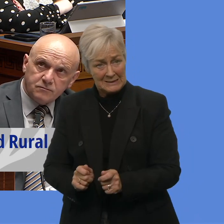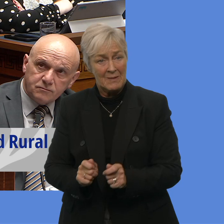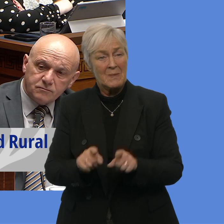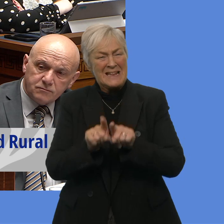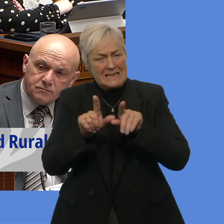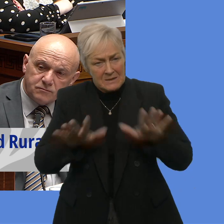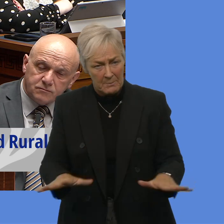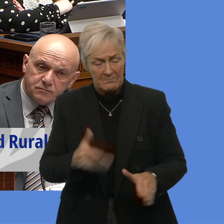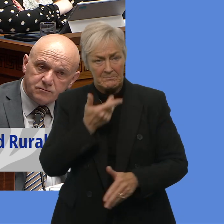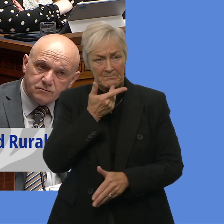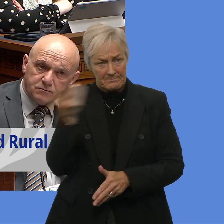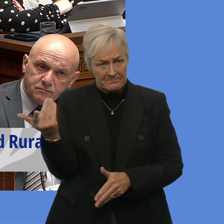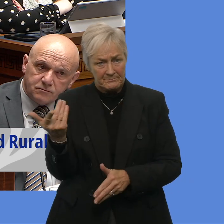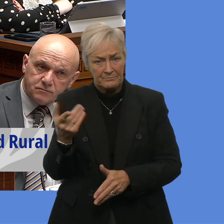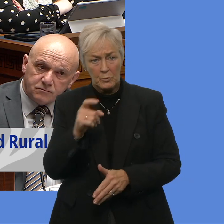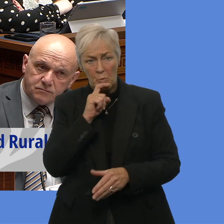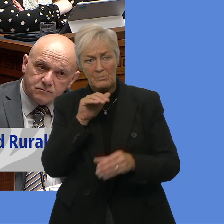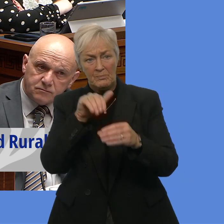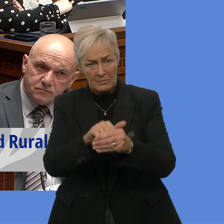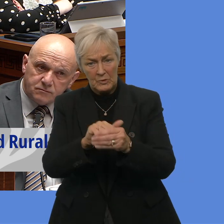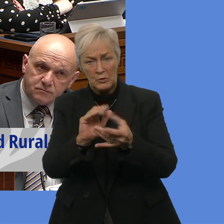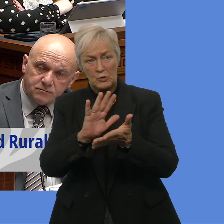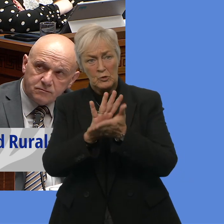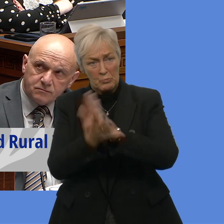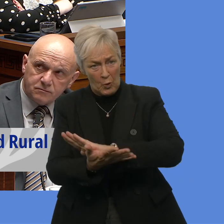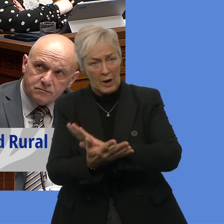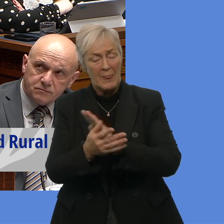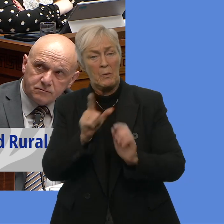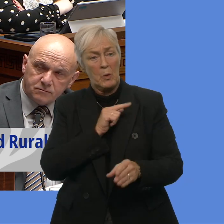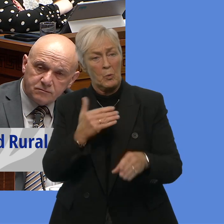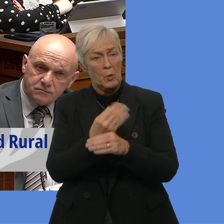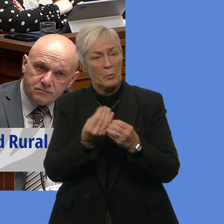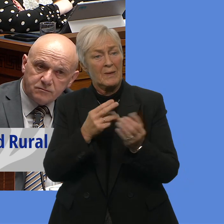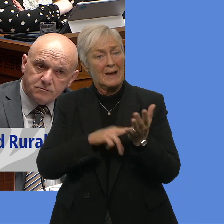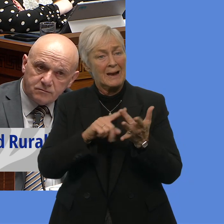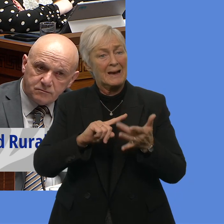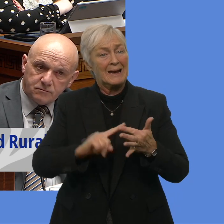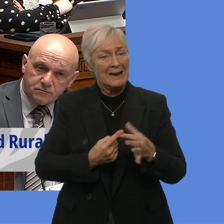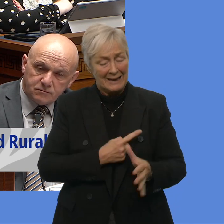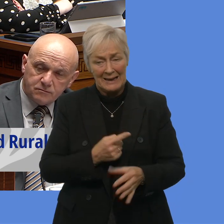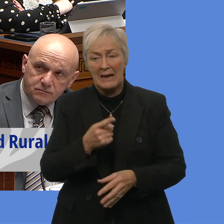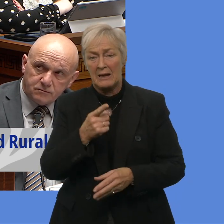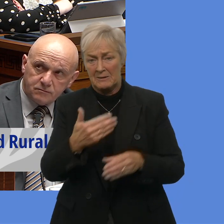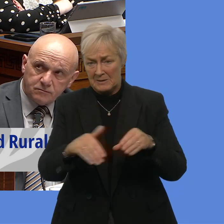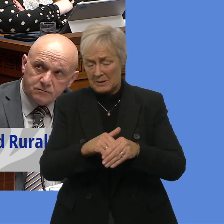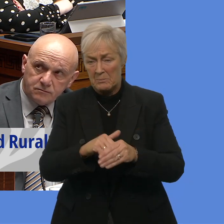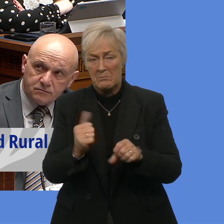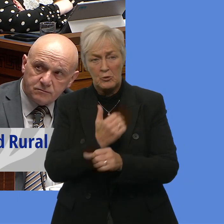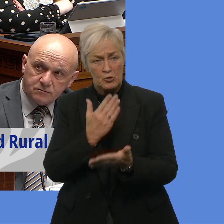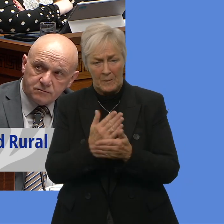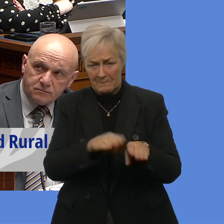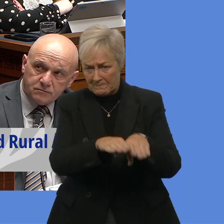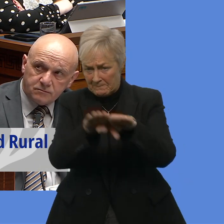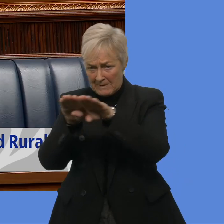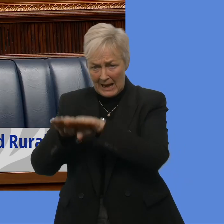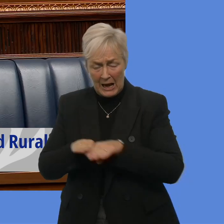the Statement of Regulatory Principles and Intent associated with Northern Ireland Water, because I think it's absolutely key that we do do that, and we treat everyone fairly in Northern Ireland